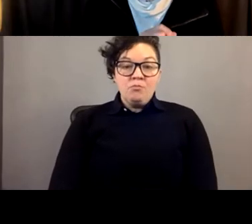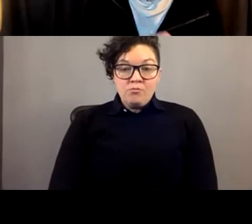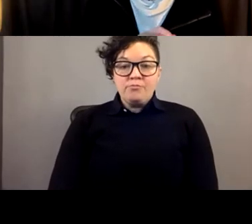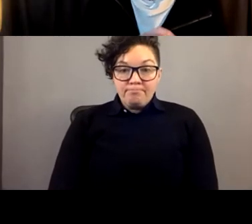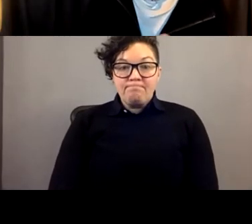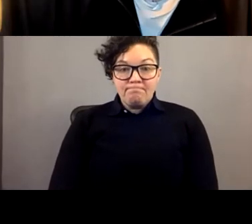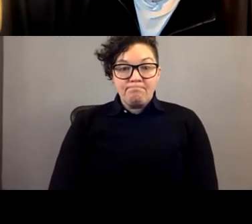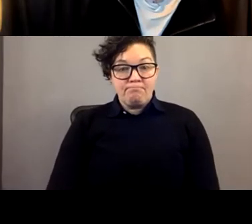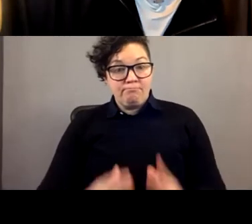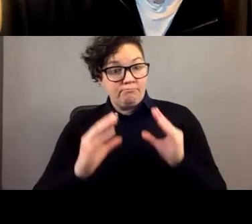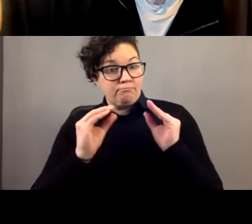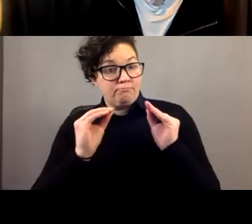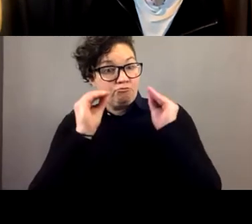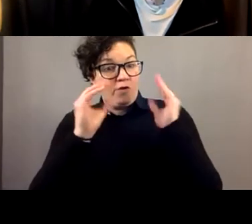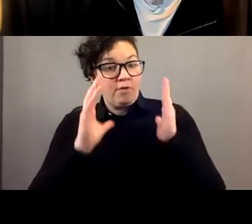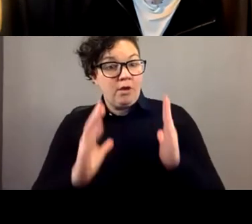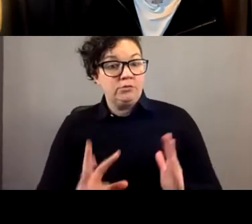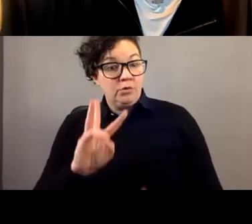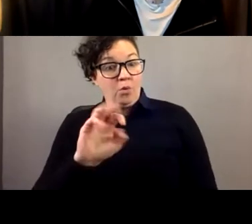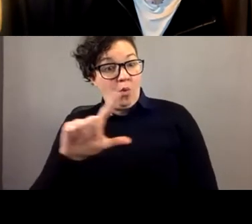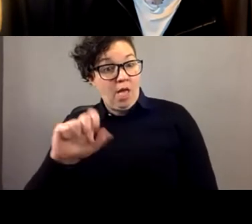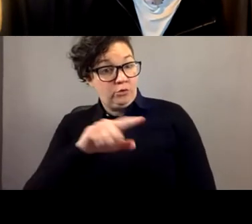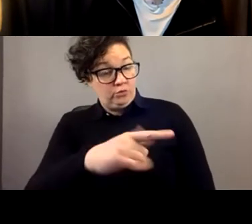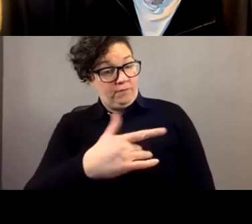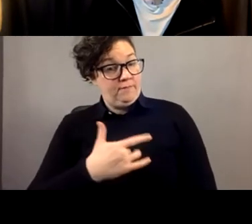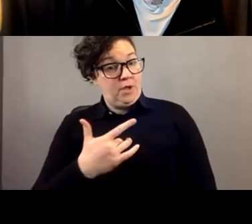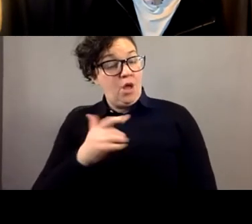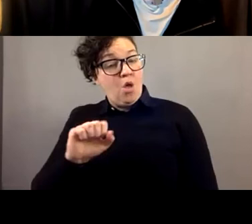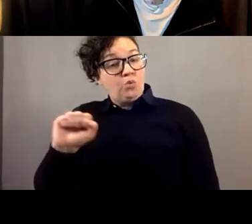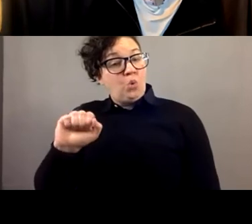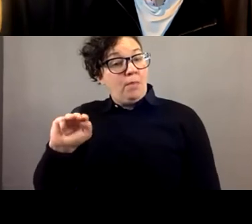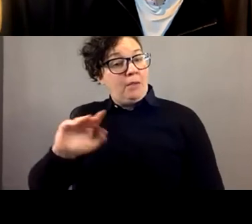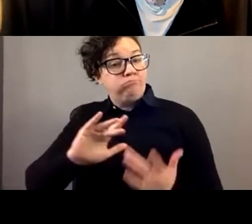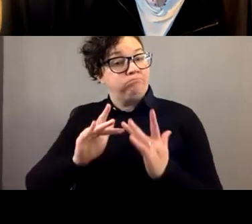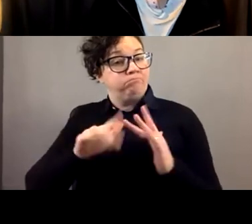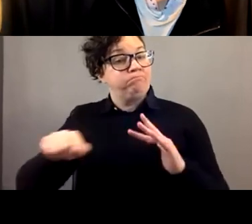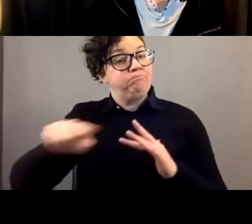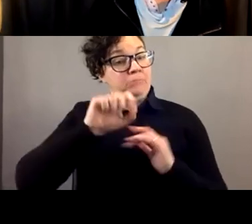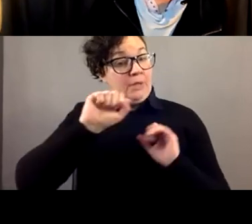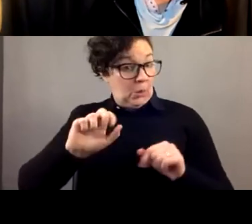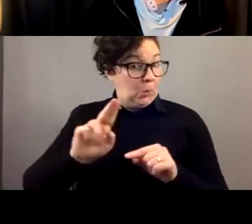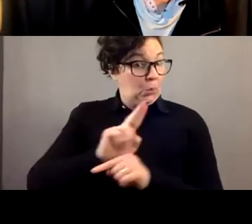Professor Wells, do you think that social media can be used to help create some of the consensus?